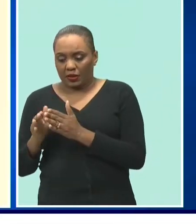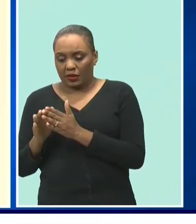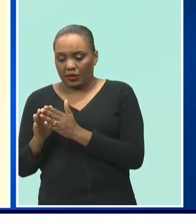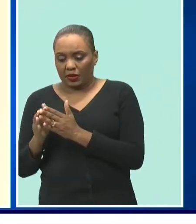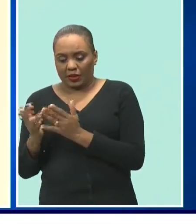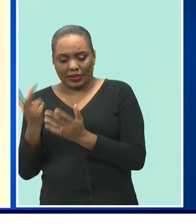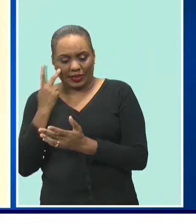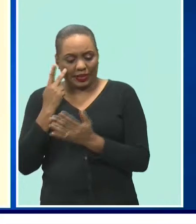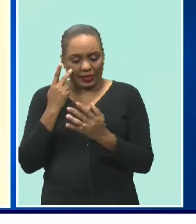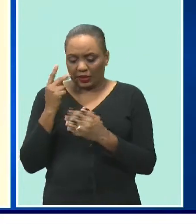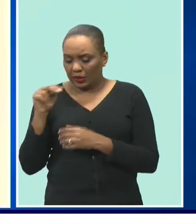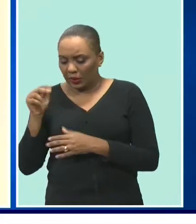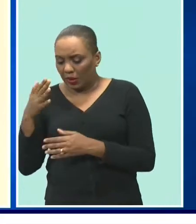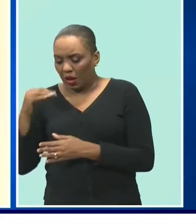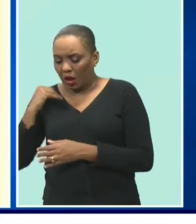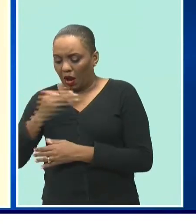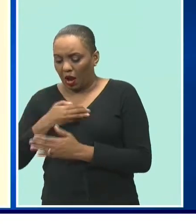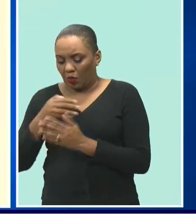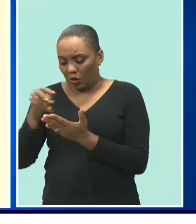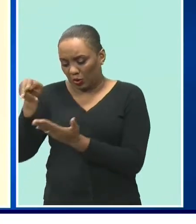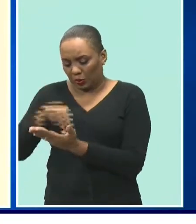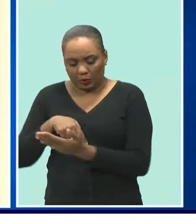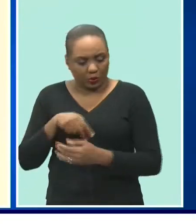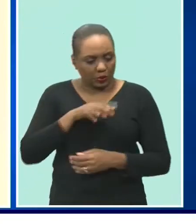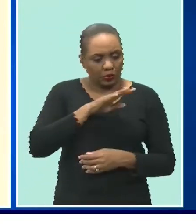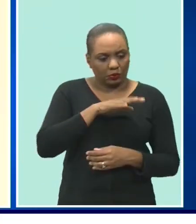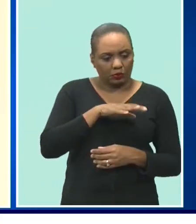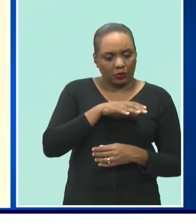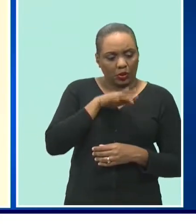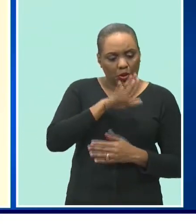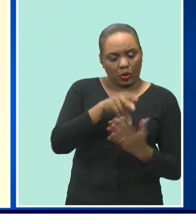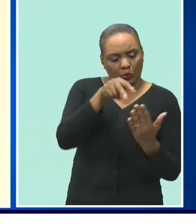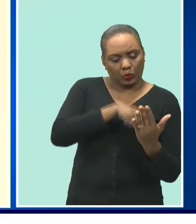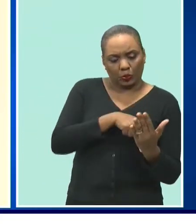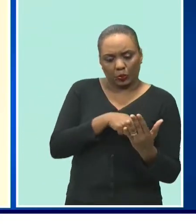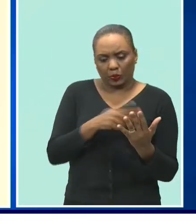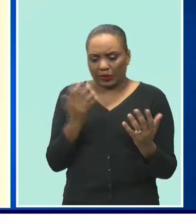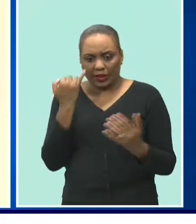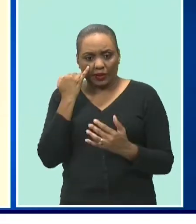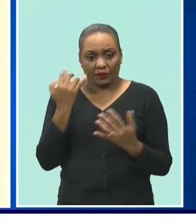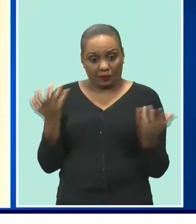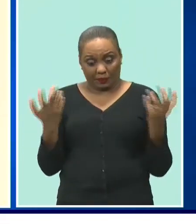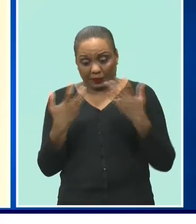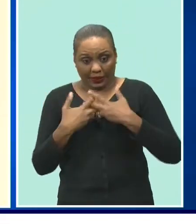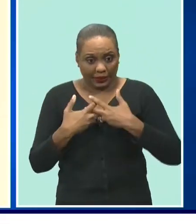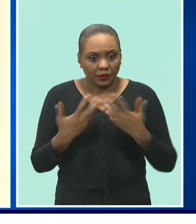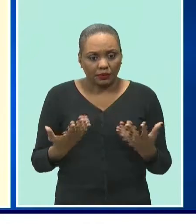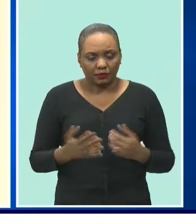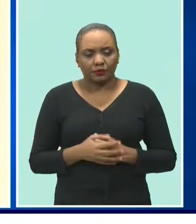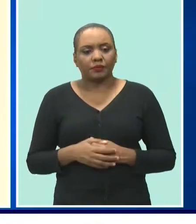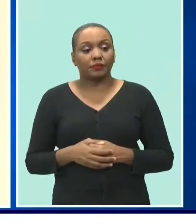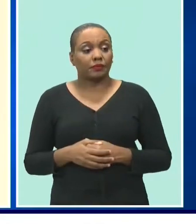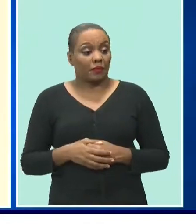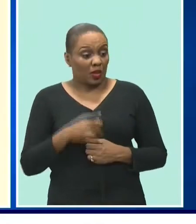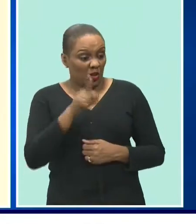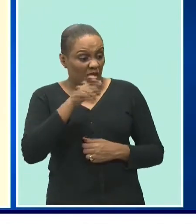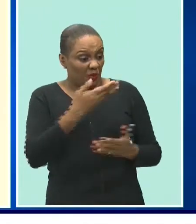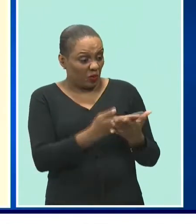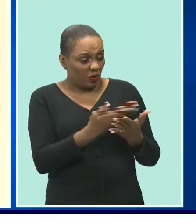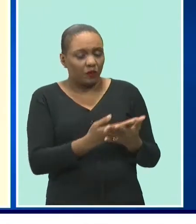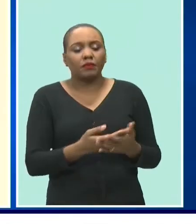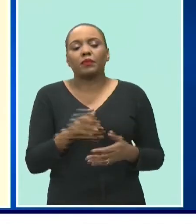bona fide claim. So do they have to provide like any type of physical evidence? Yes, you walk with a valid form of